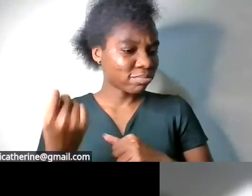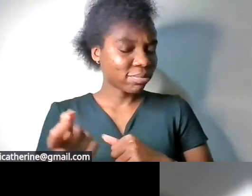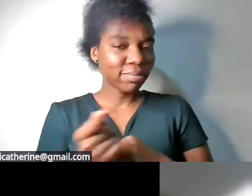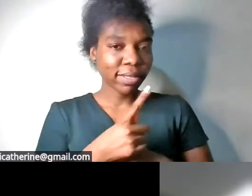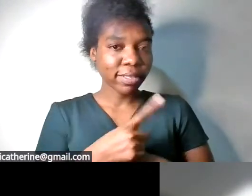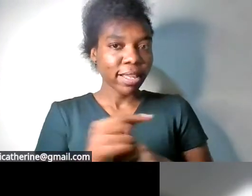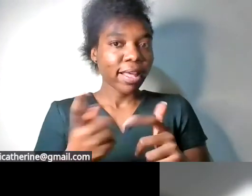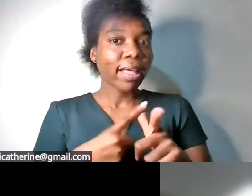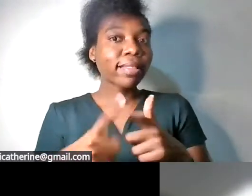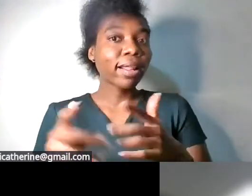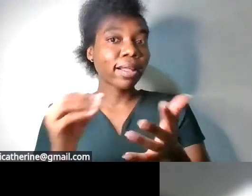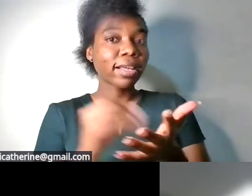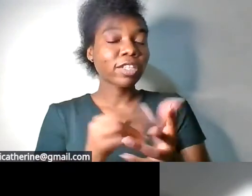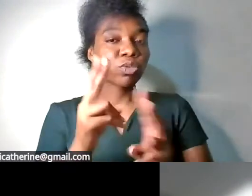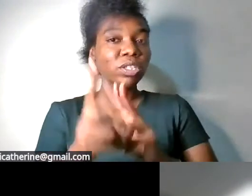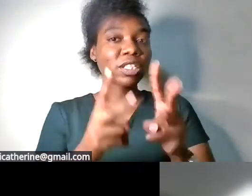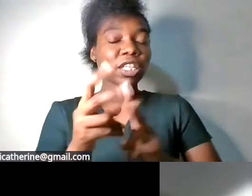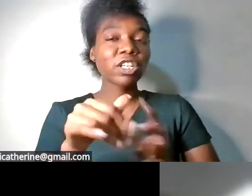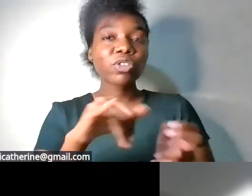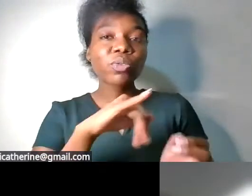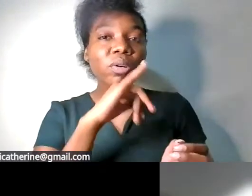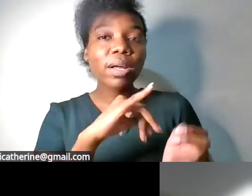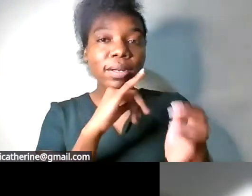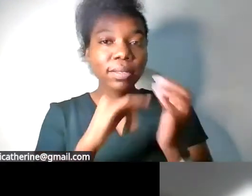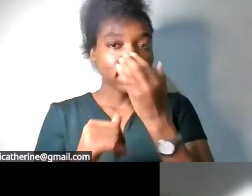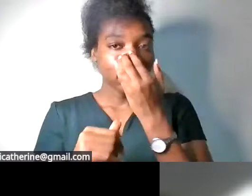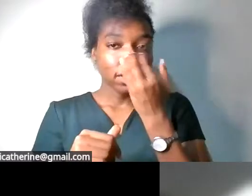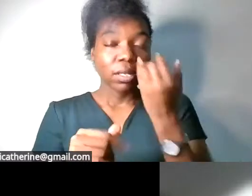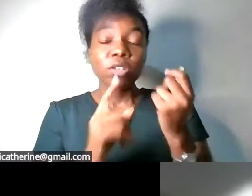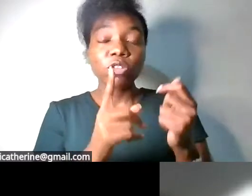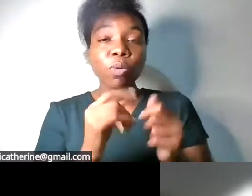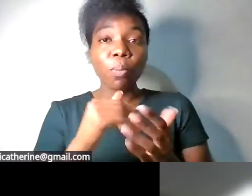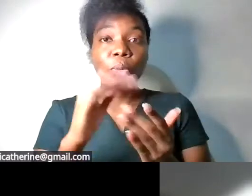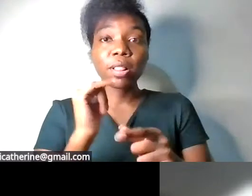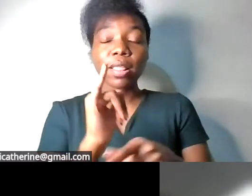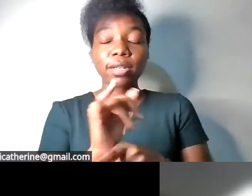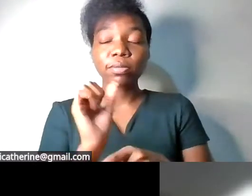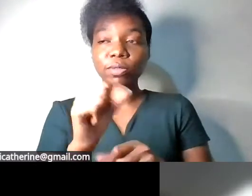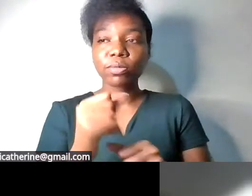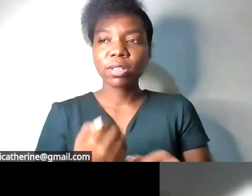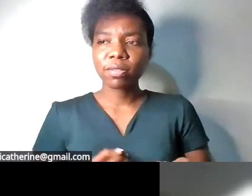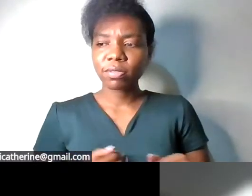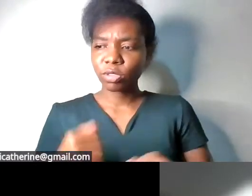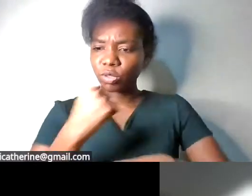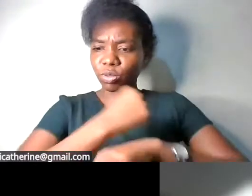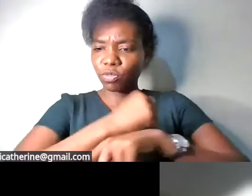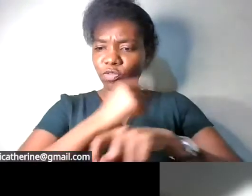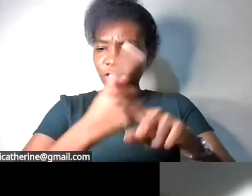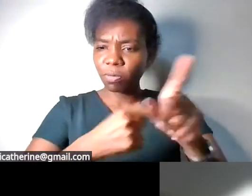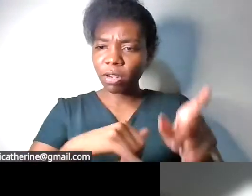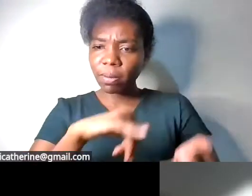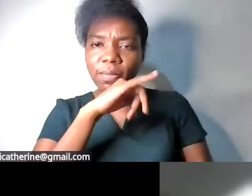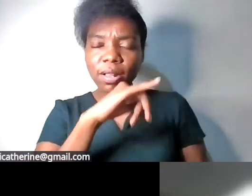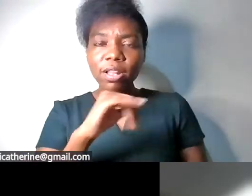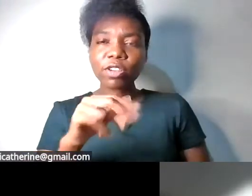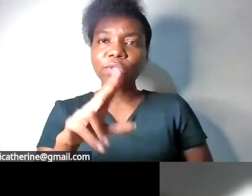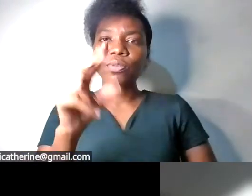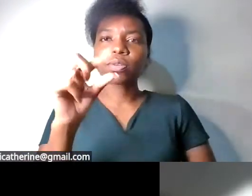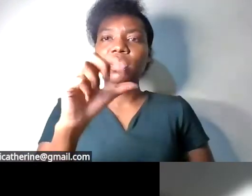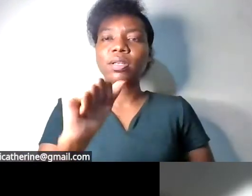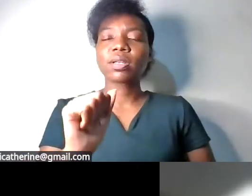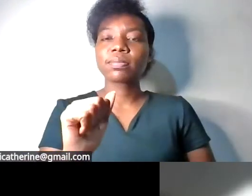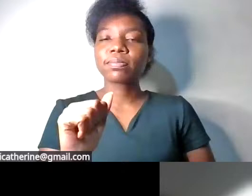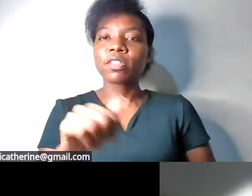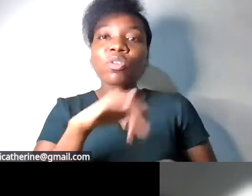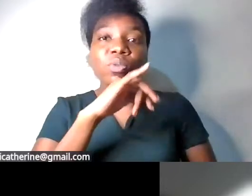22nd in Uganda. And we've also visited a couple of schools. We had British School of Kampala in Uganda. We had Galaxy International School. We've been